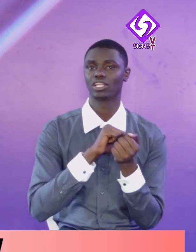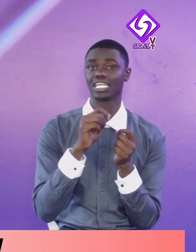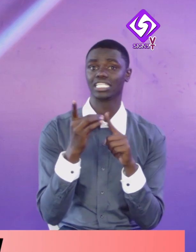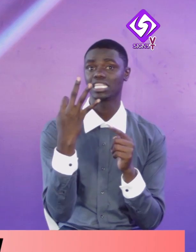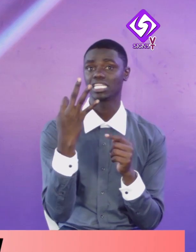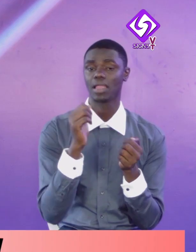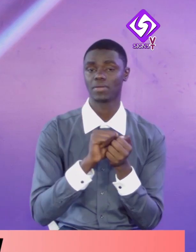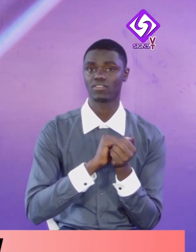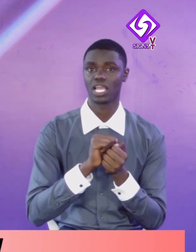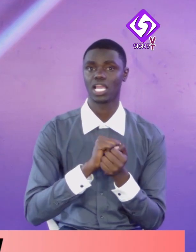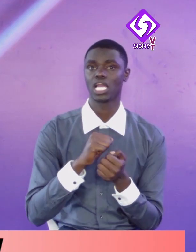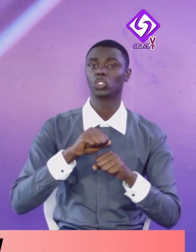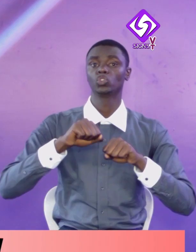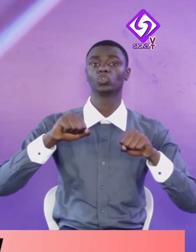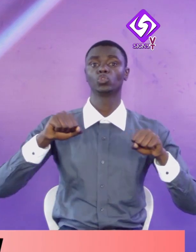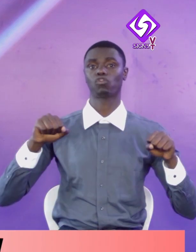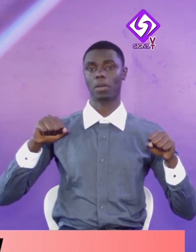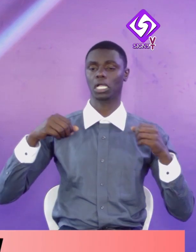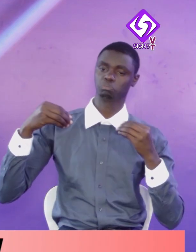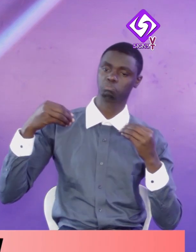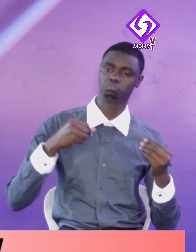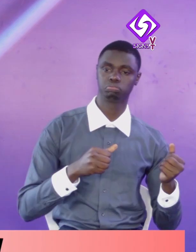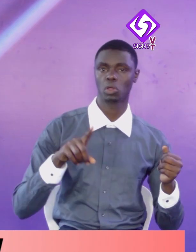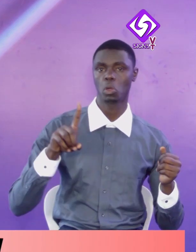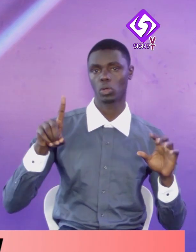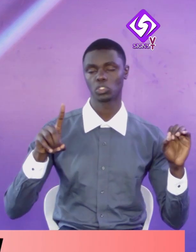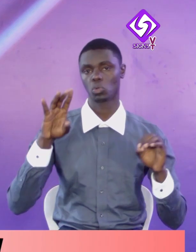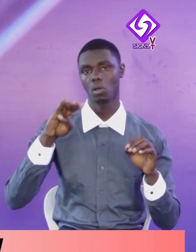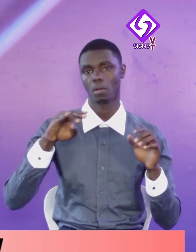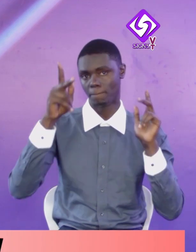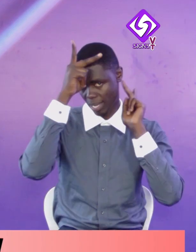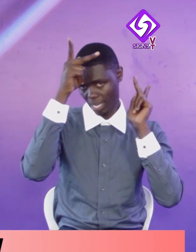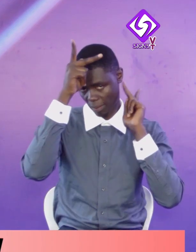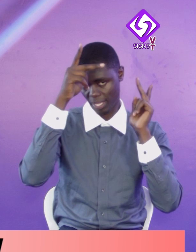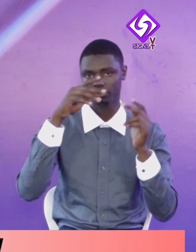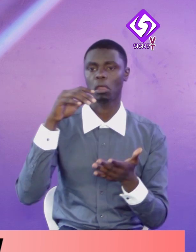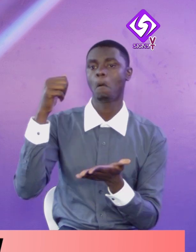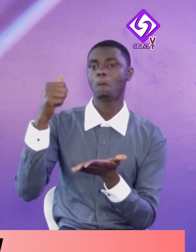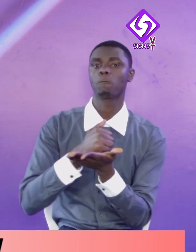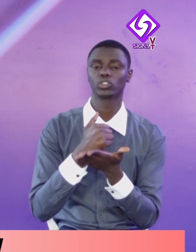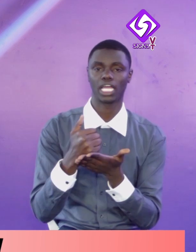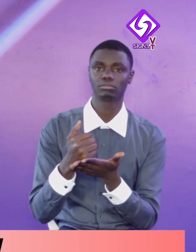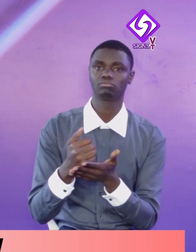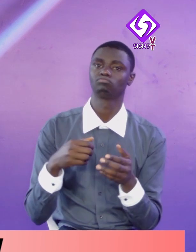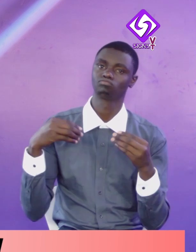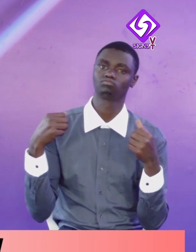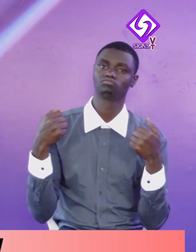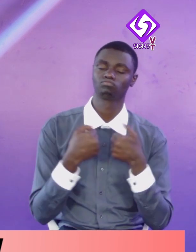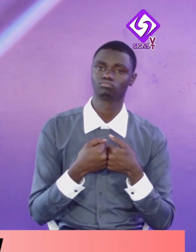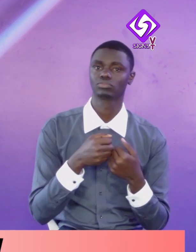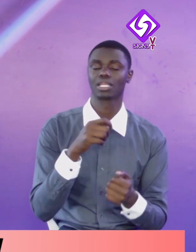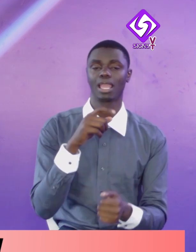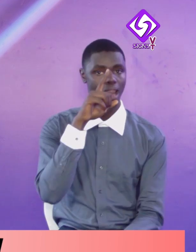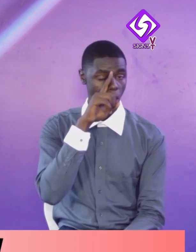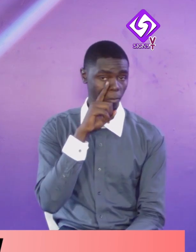And Sofapaka were beaten 1-0 by Kakamega Homeboys. Then Posta Rangers versus AFC Leopards, it was